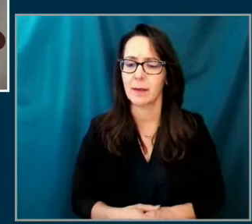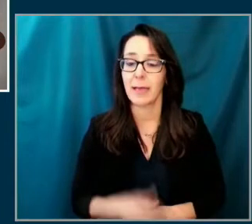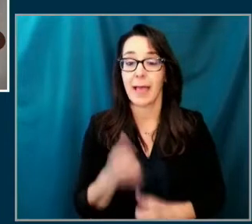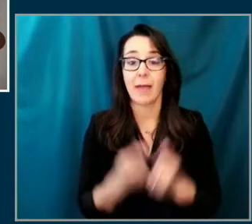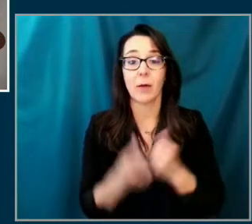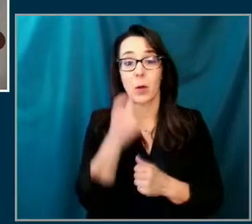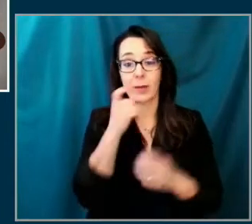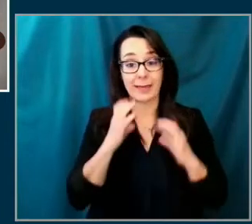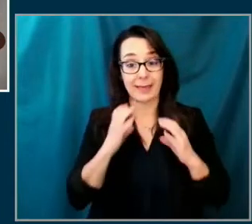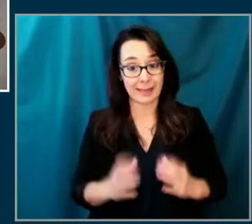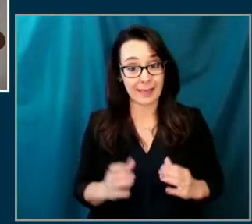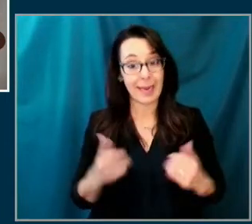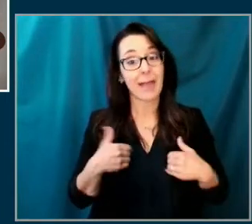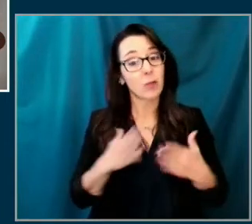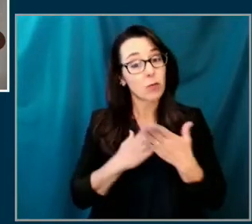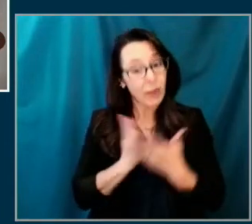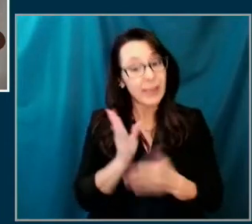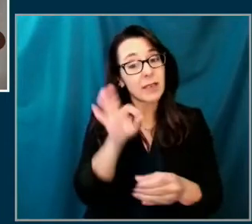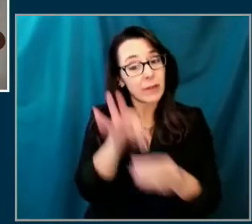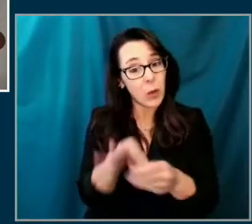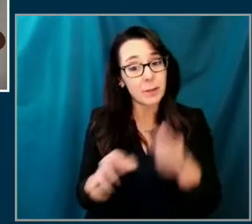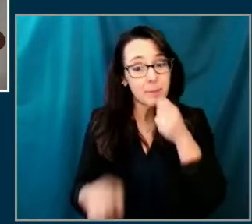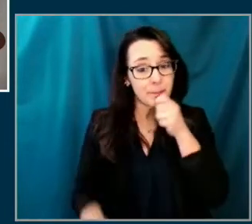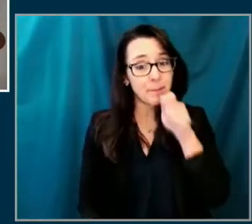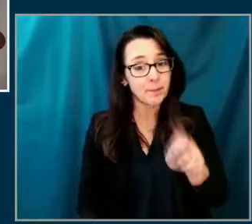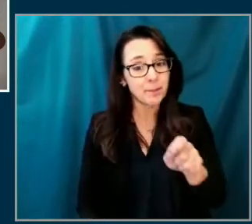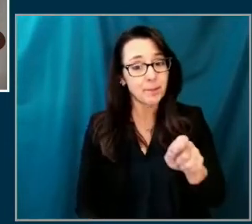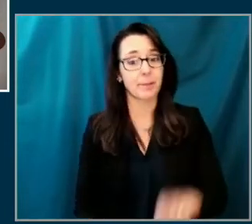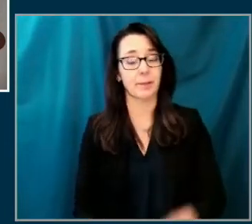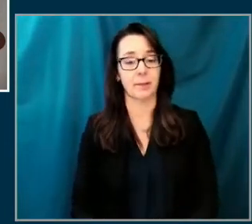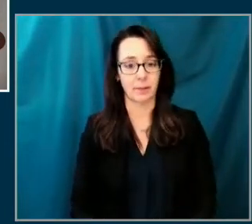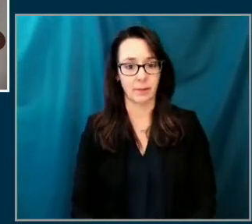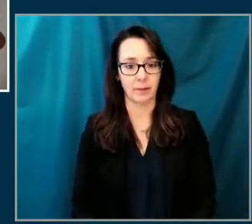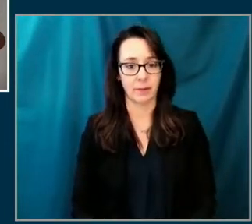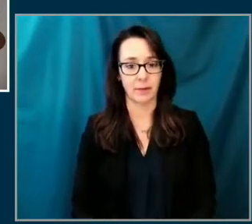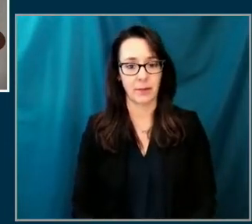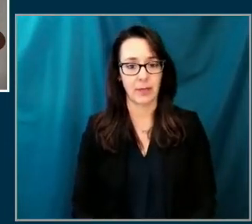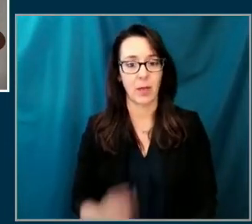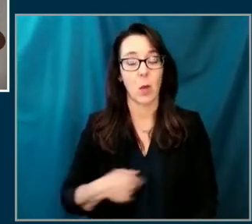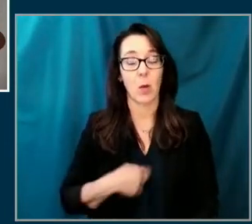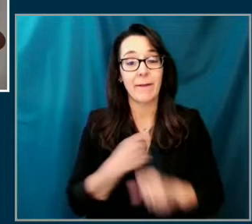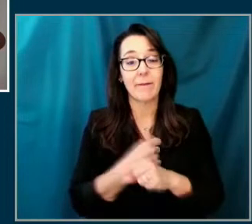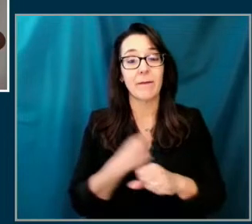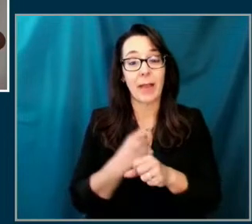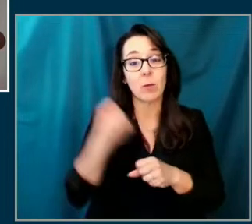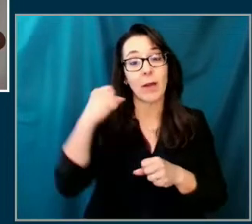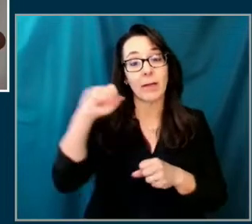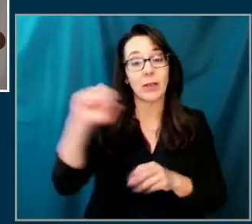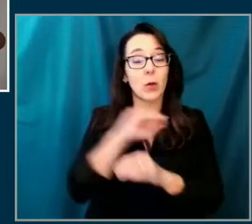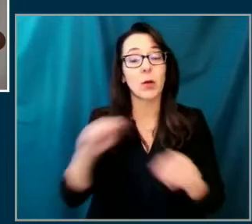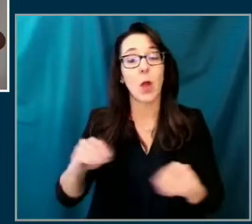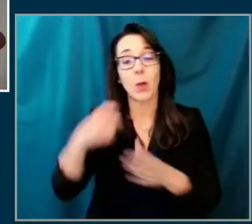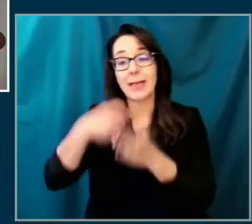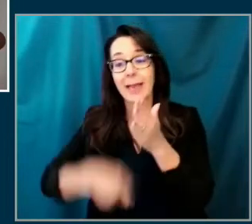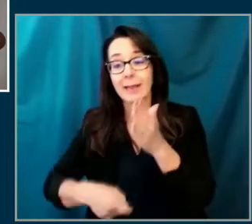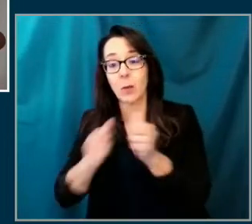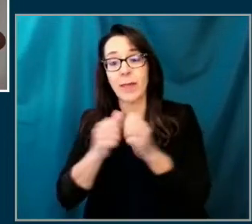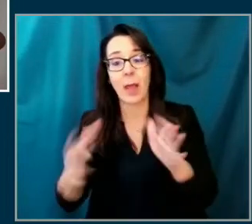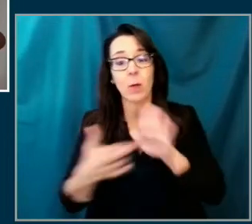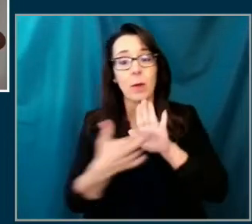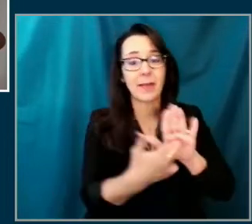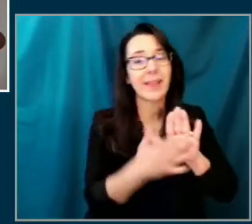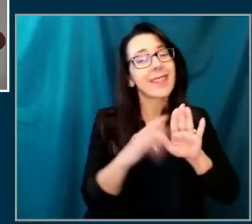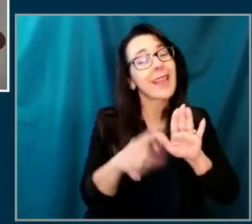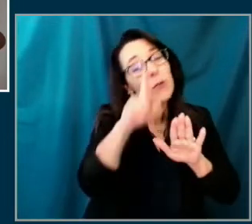has a right to vote. And you know, we fought the revolution on no taxation without representation. And that was really about voting.